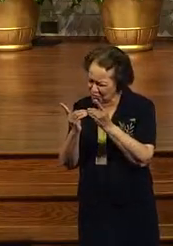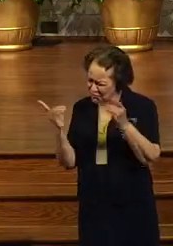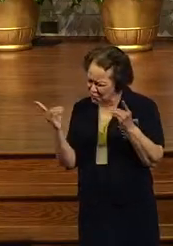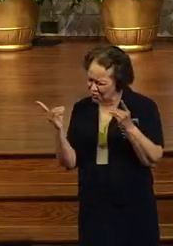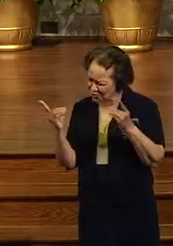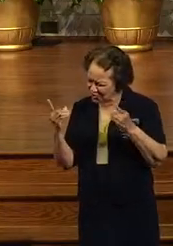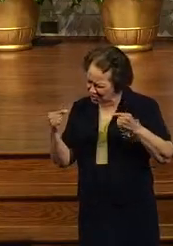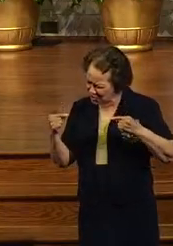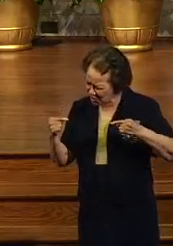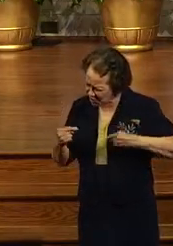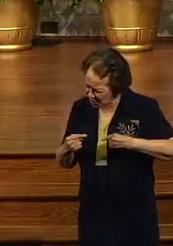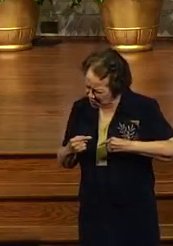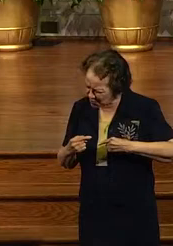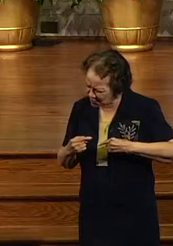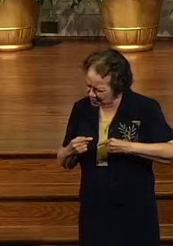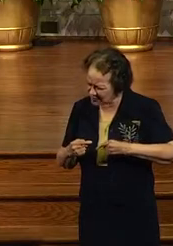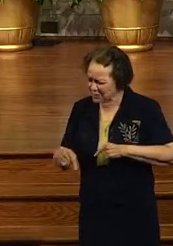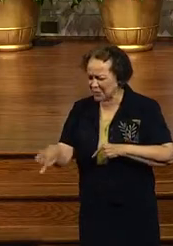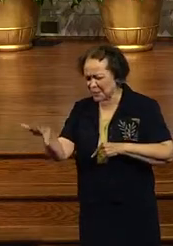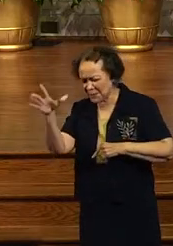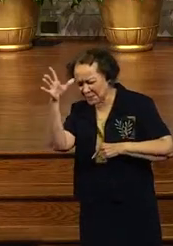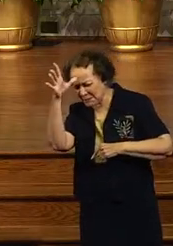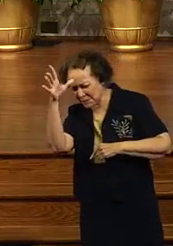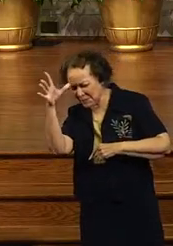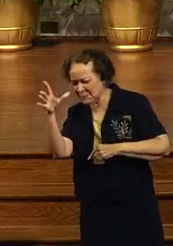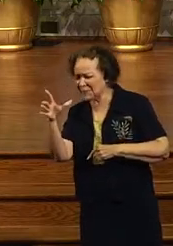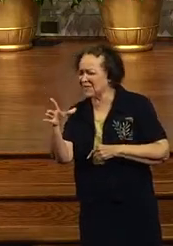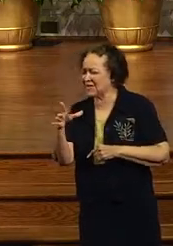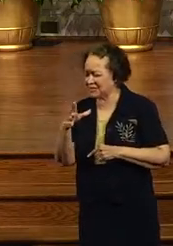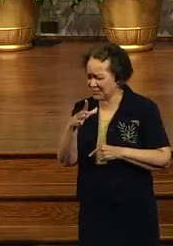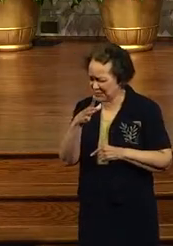The male and the female. Listen to this.